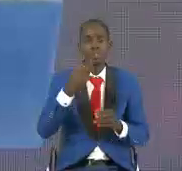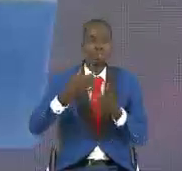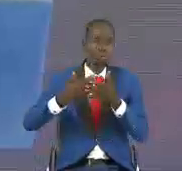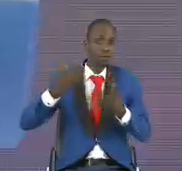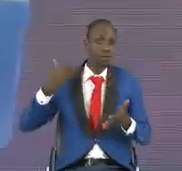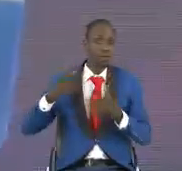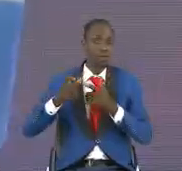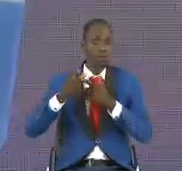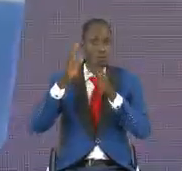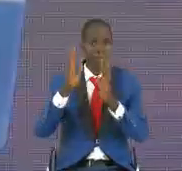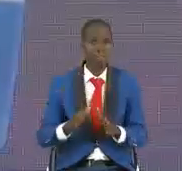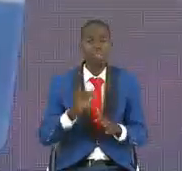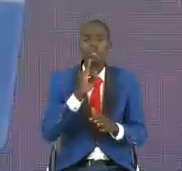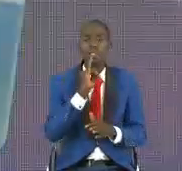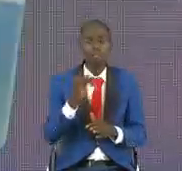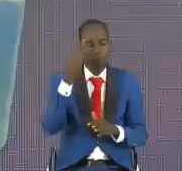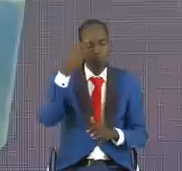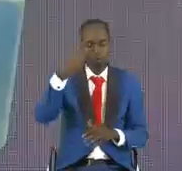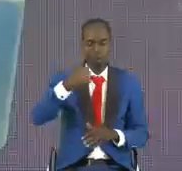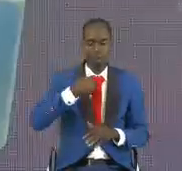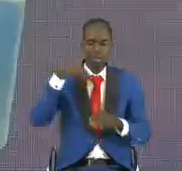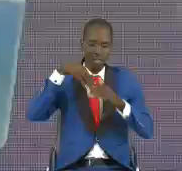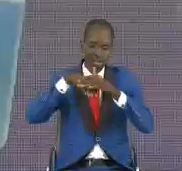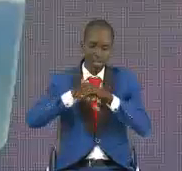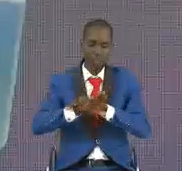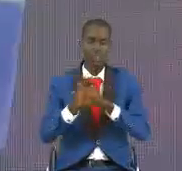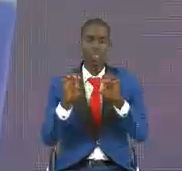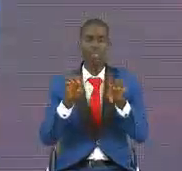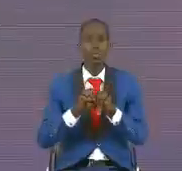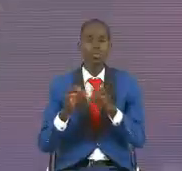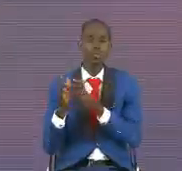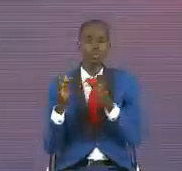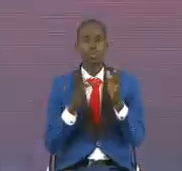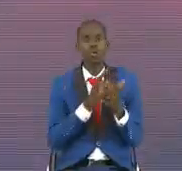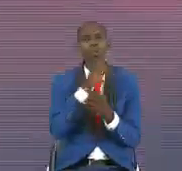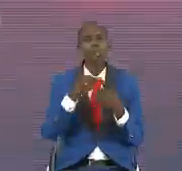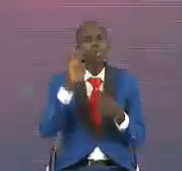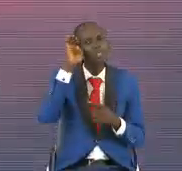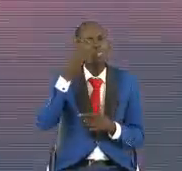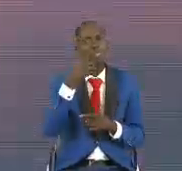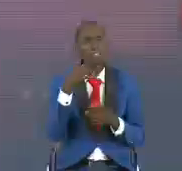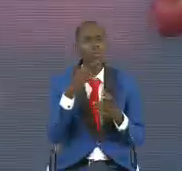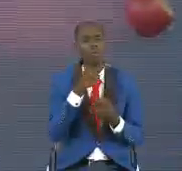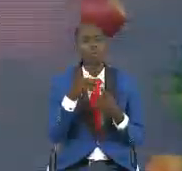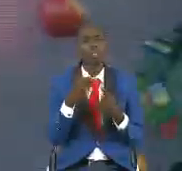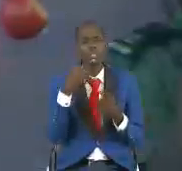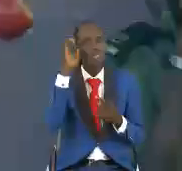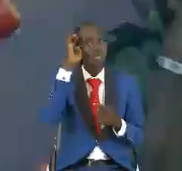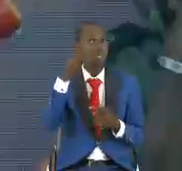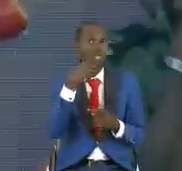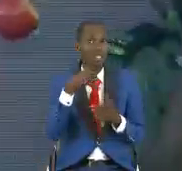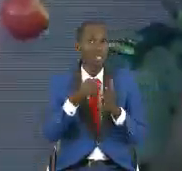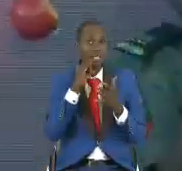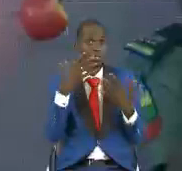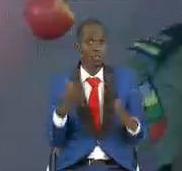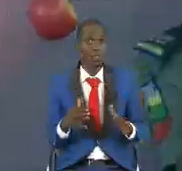me entered. Even Jesus, when he said, it is finished, then he